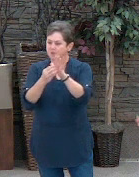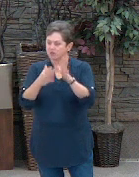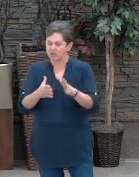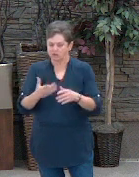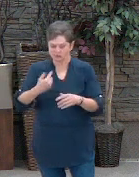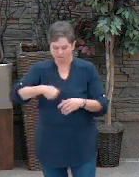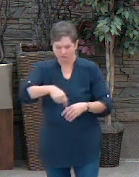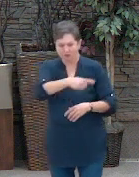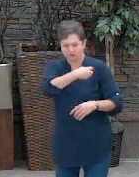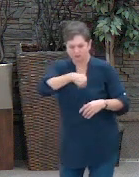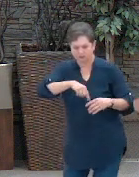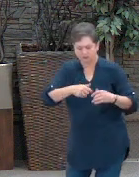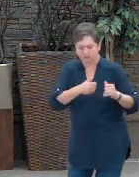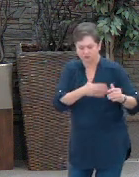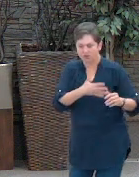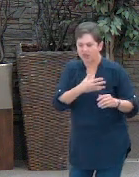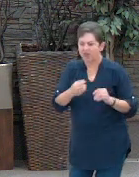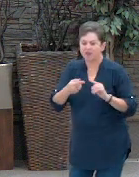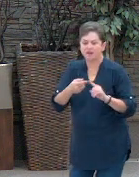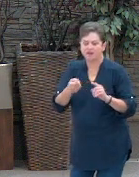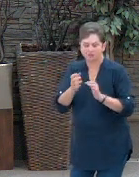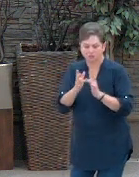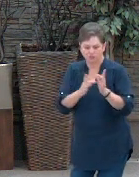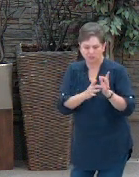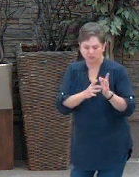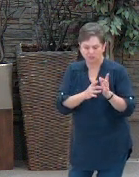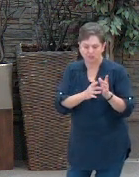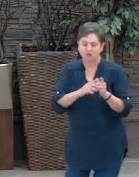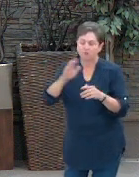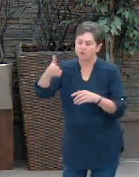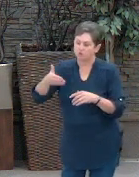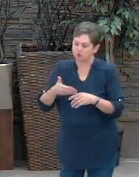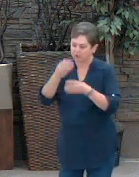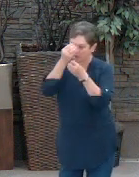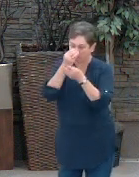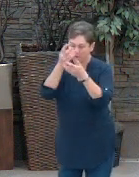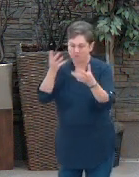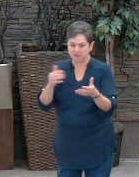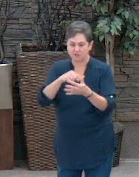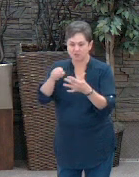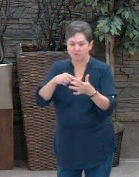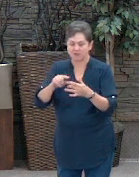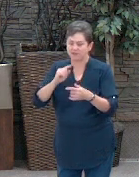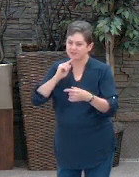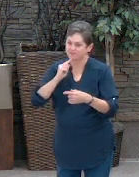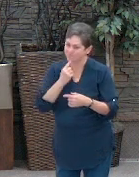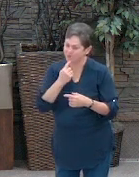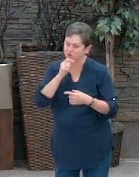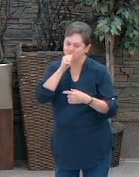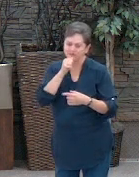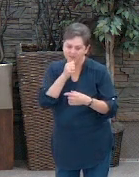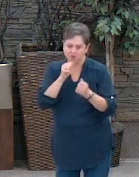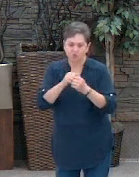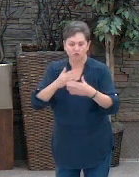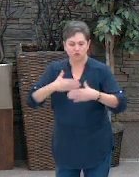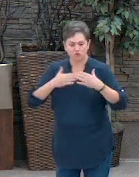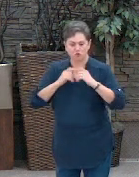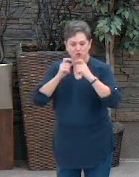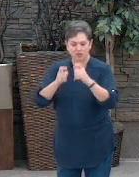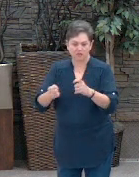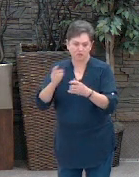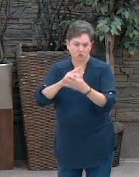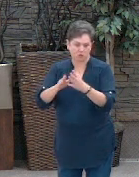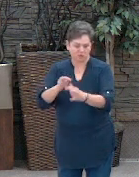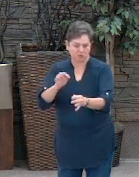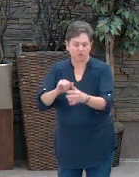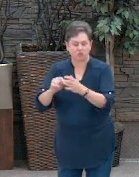us and of the Lord, for you welcomed the message in the midst of severe suffering with the joy given by the Holy Spirit. So